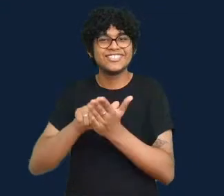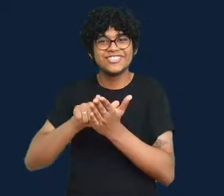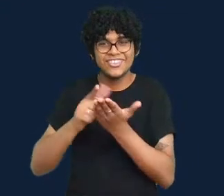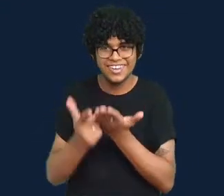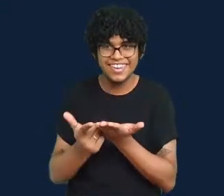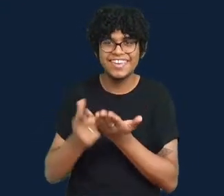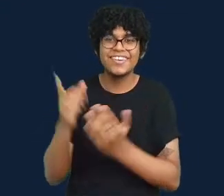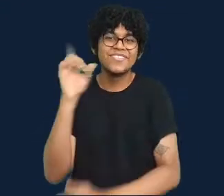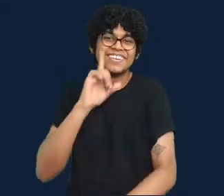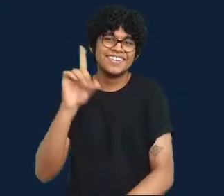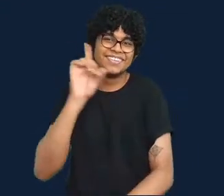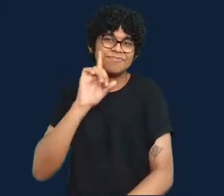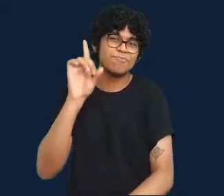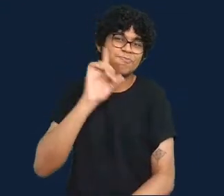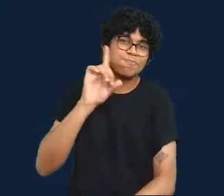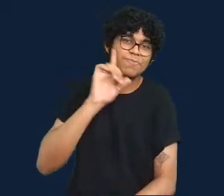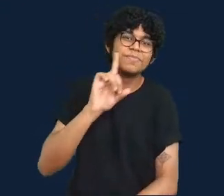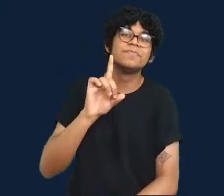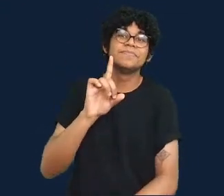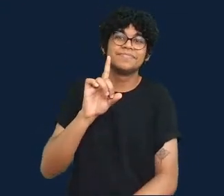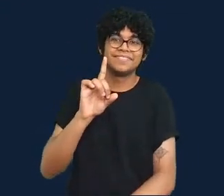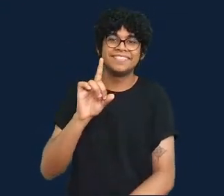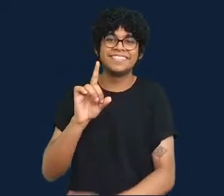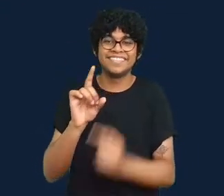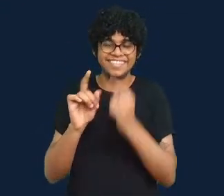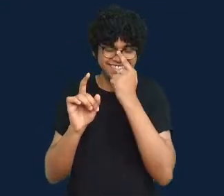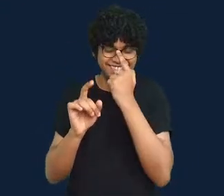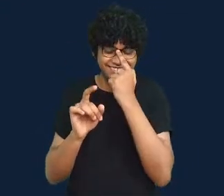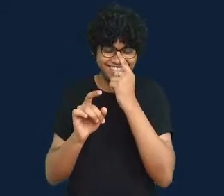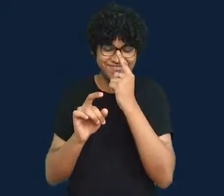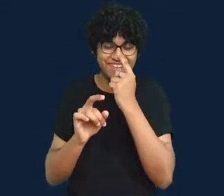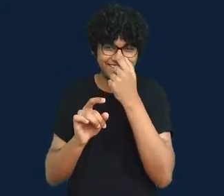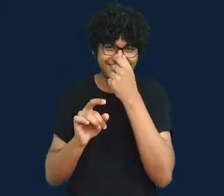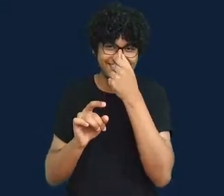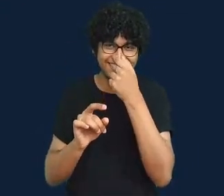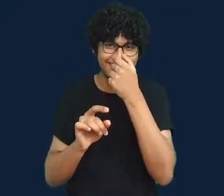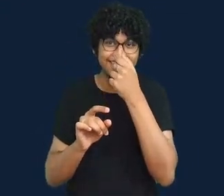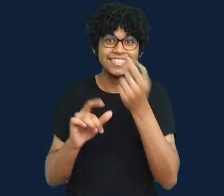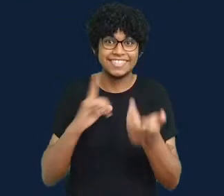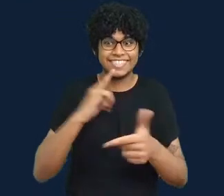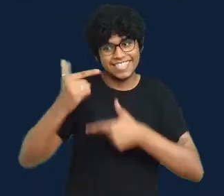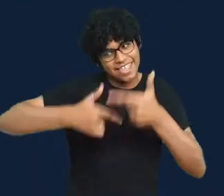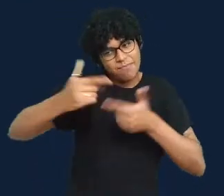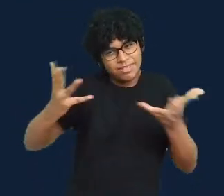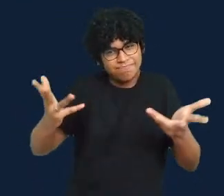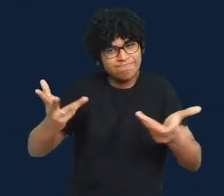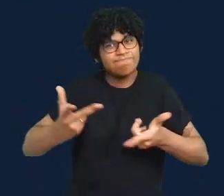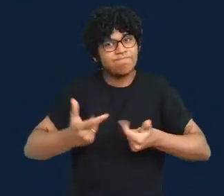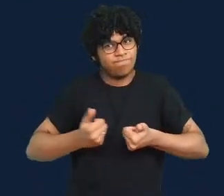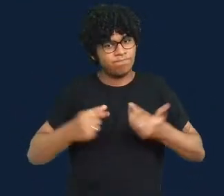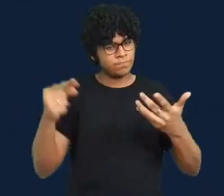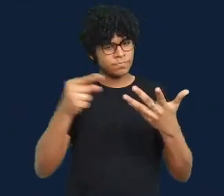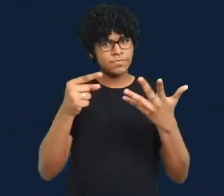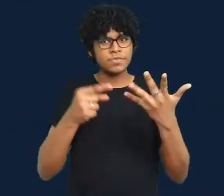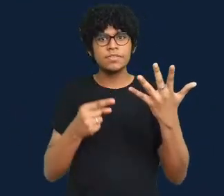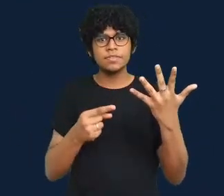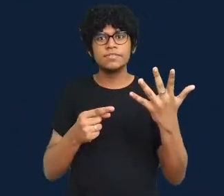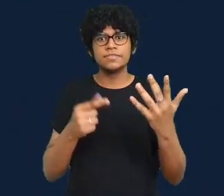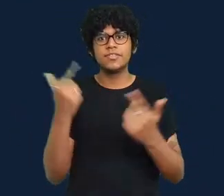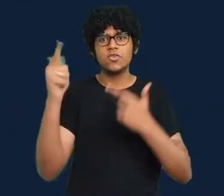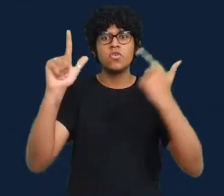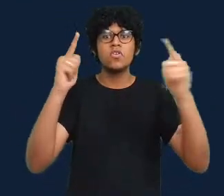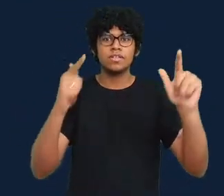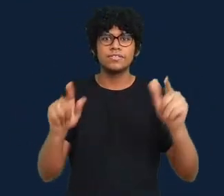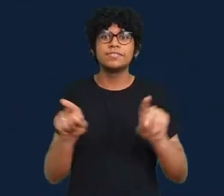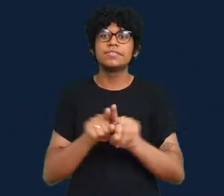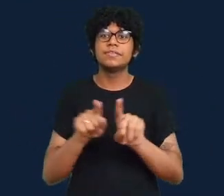example, does great work. And there are several other there is Continentalist in Singapore. So there are